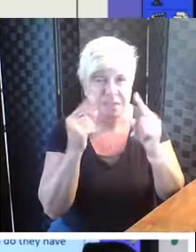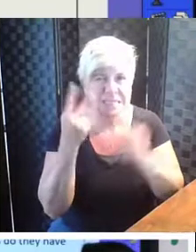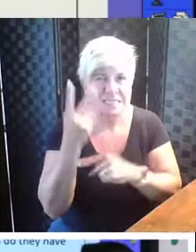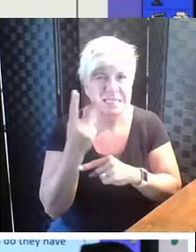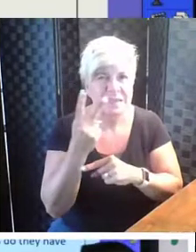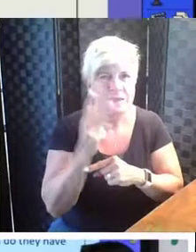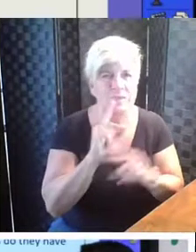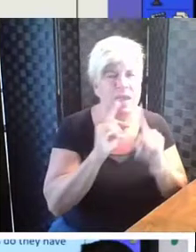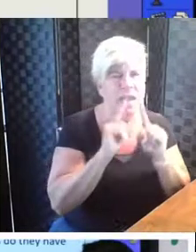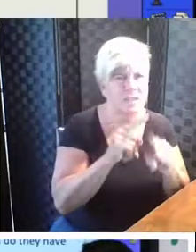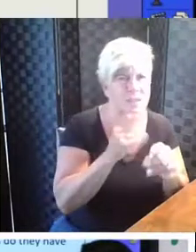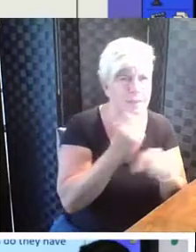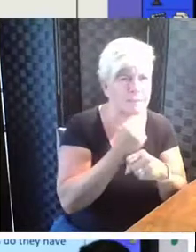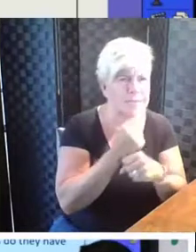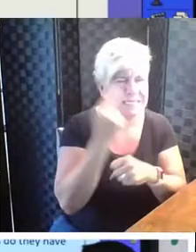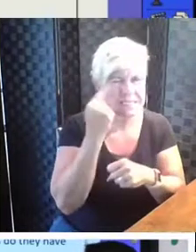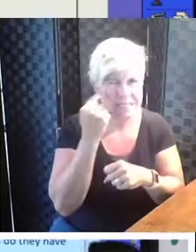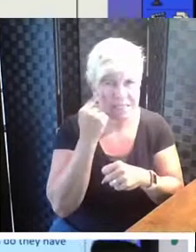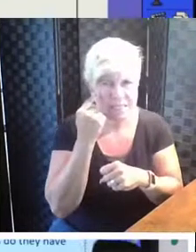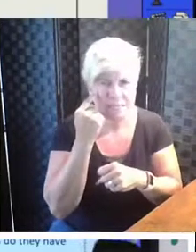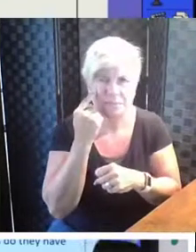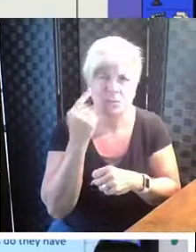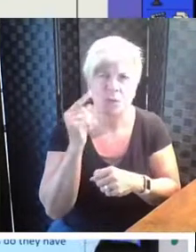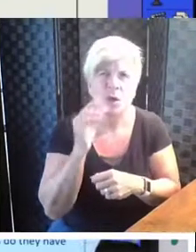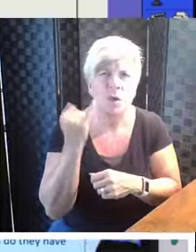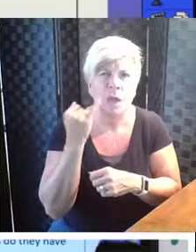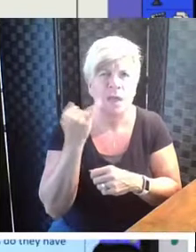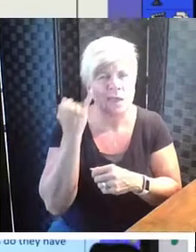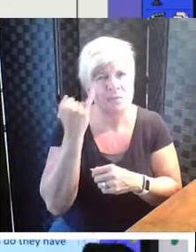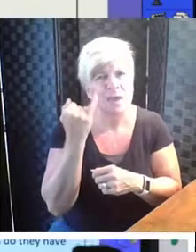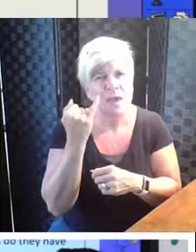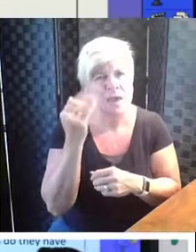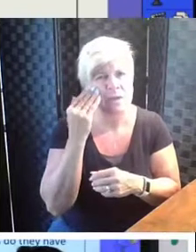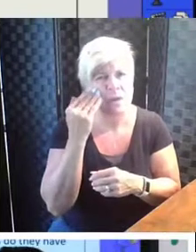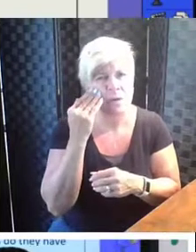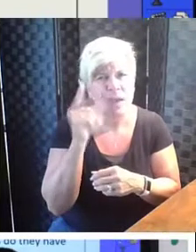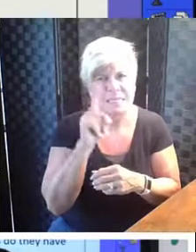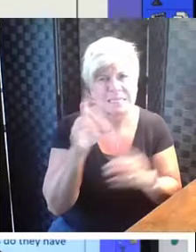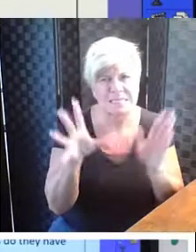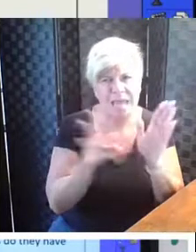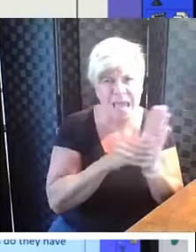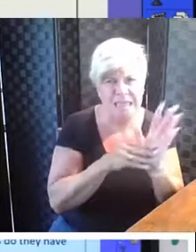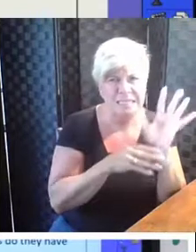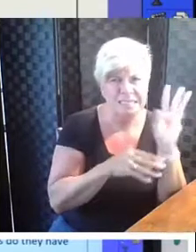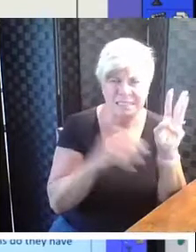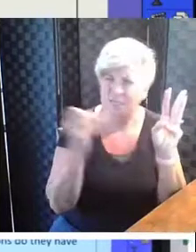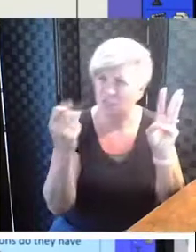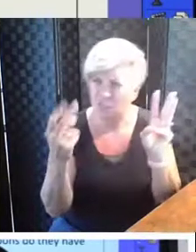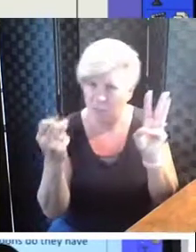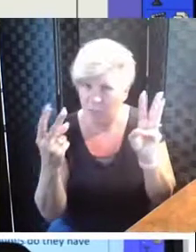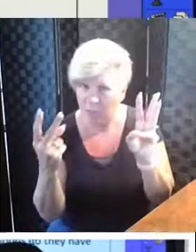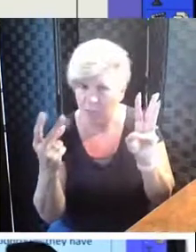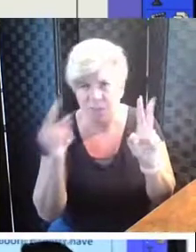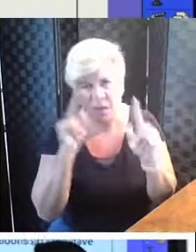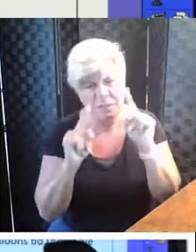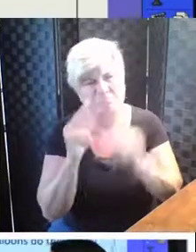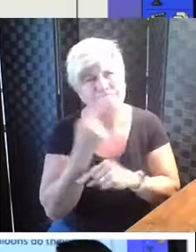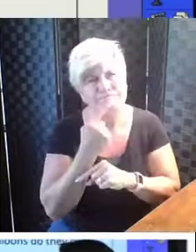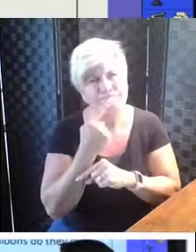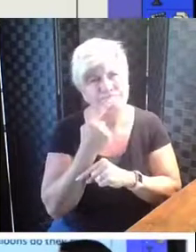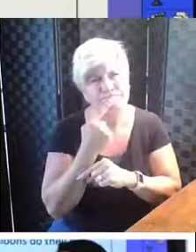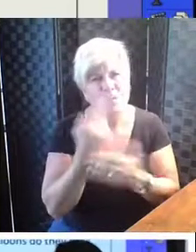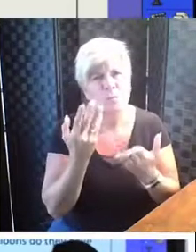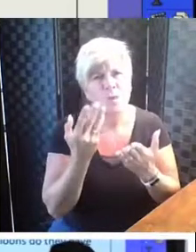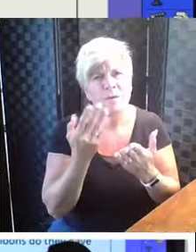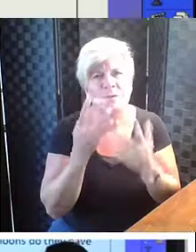see if our answer makes sense. So if I know that I need to add 6 and 12, I can think, what